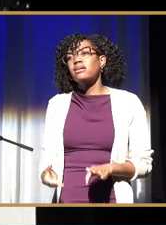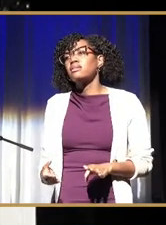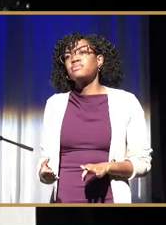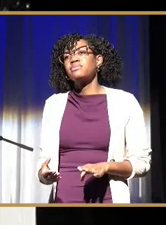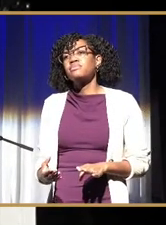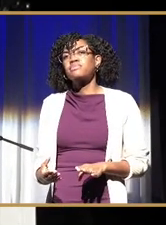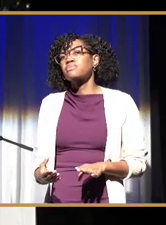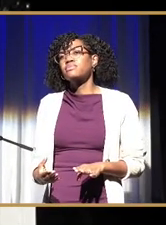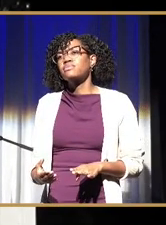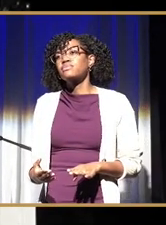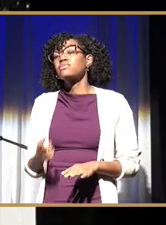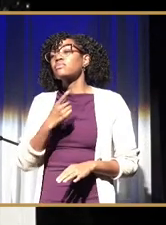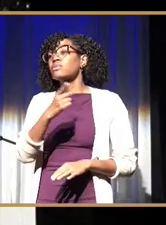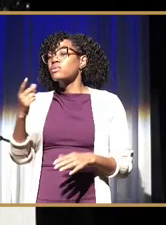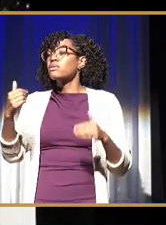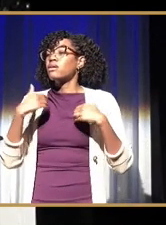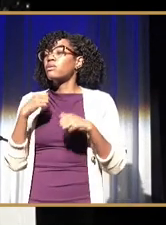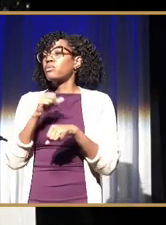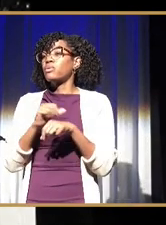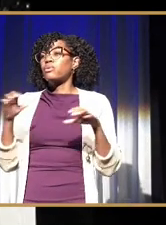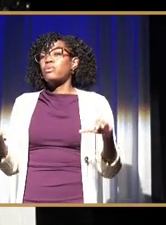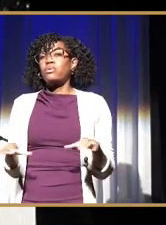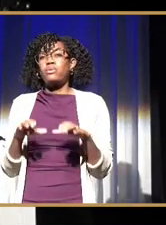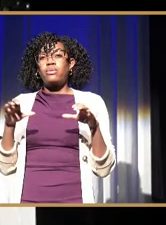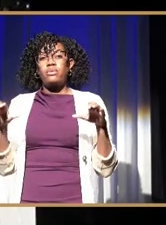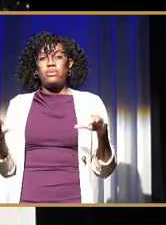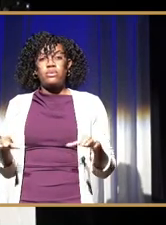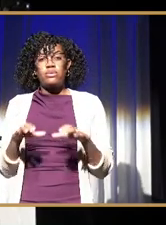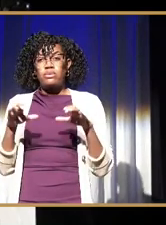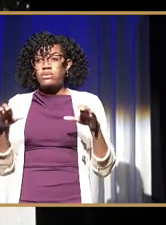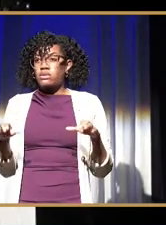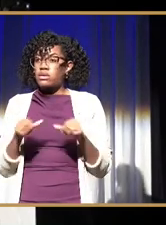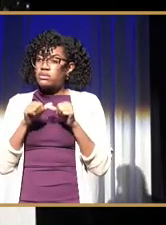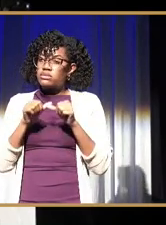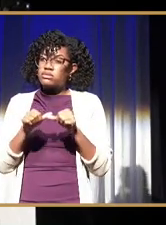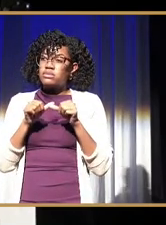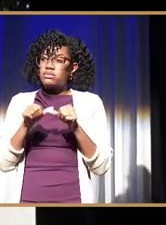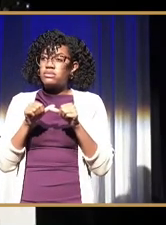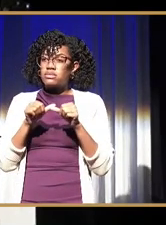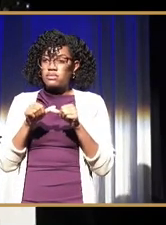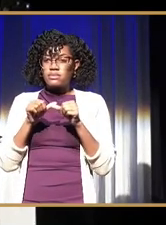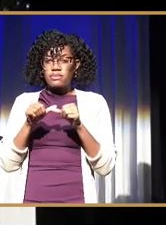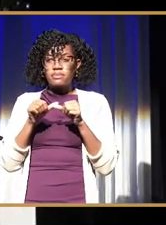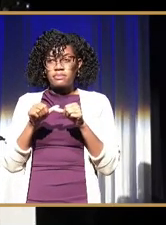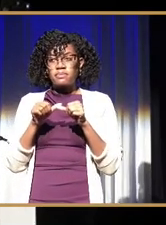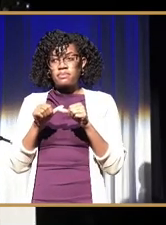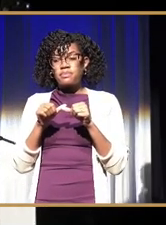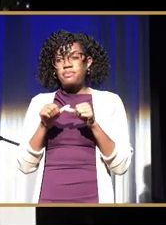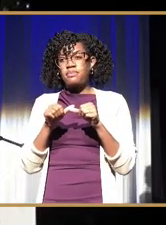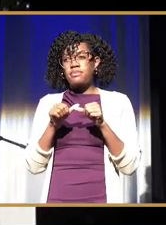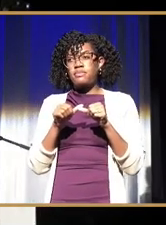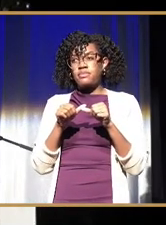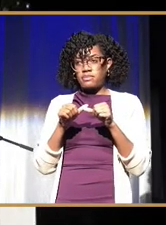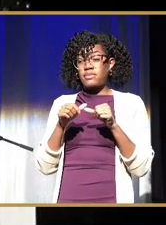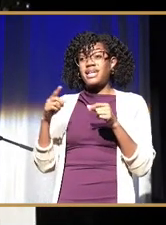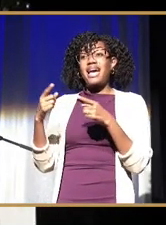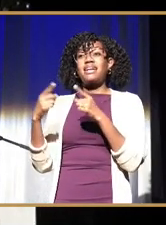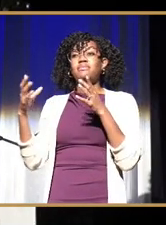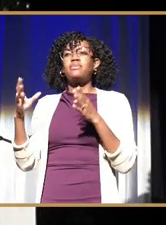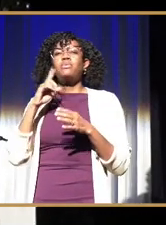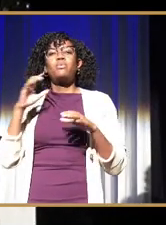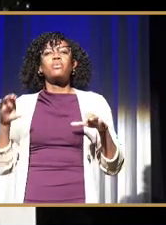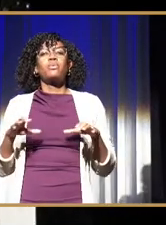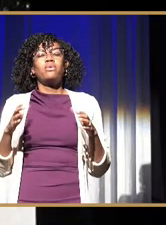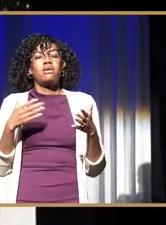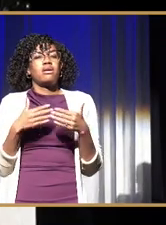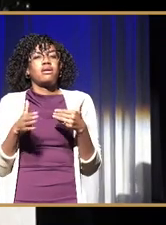You have work to do in this world, and the enemy will do anything and everything to steal your joy,